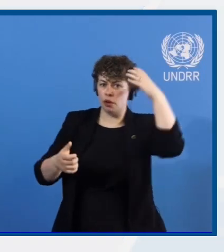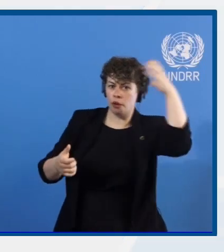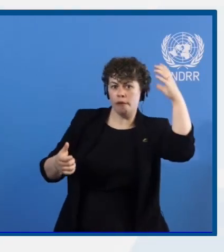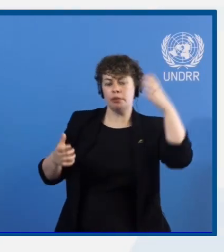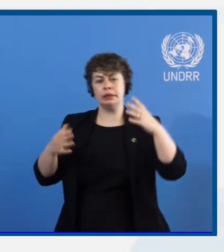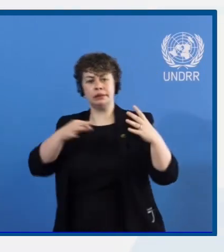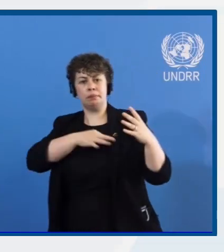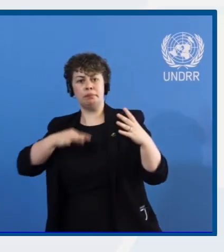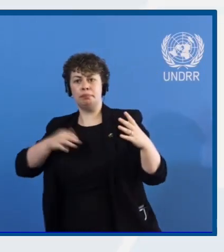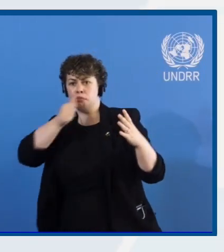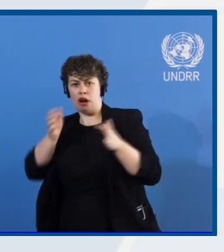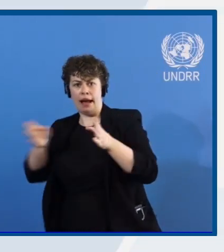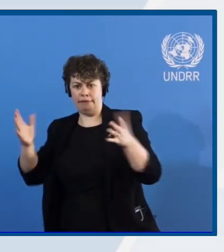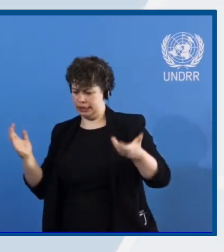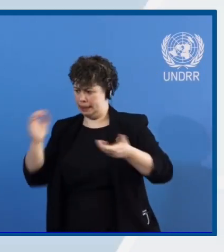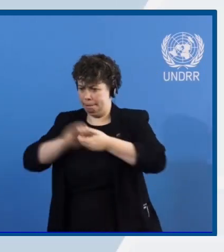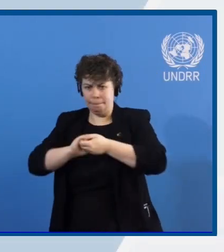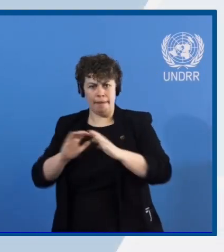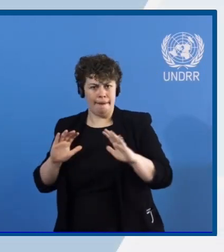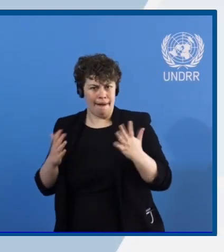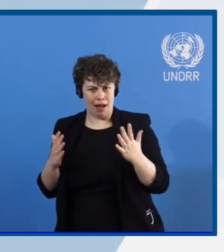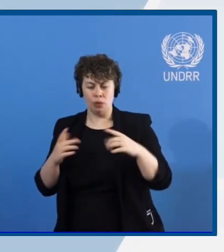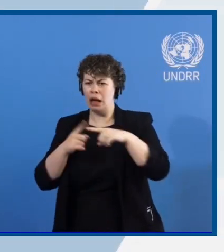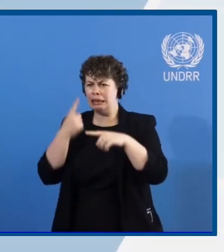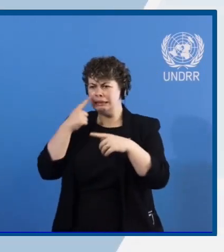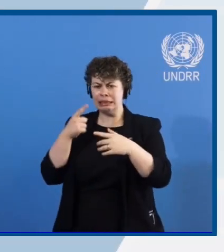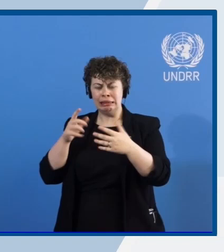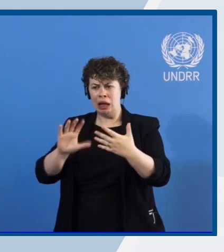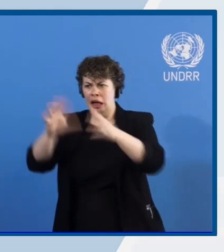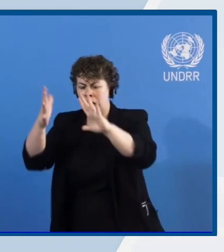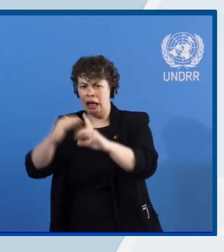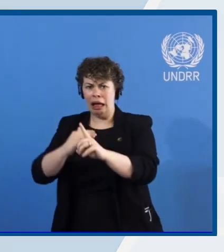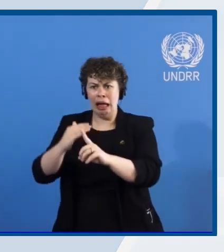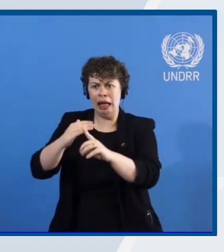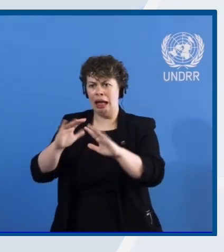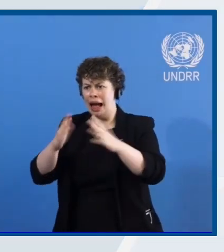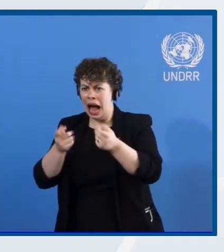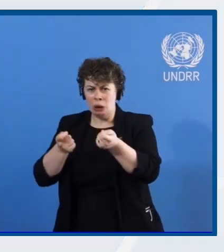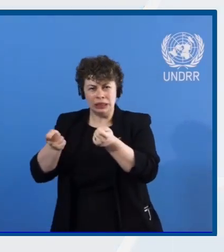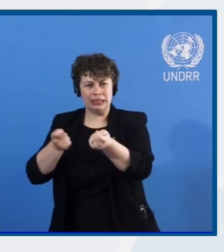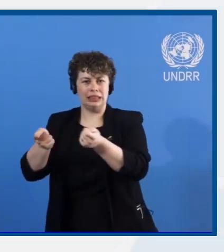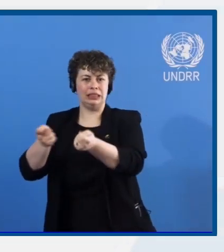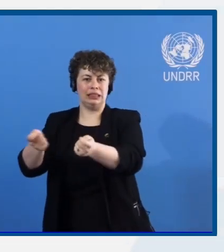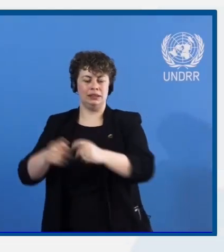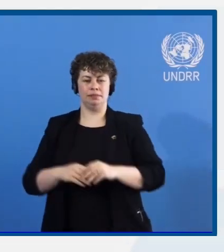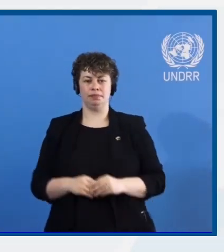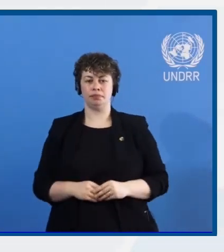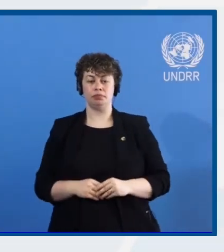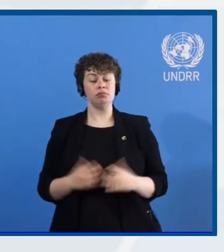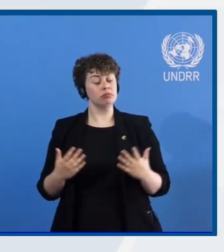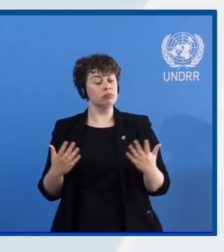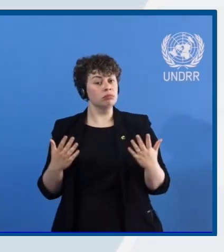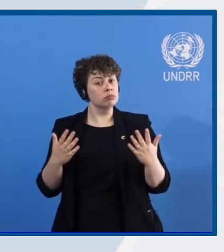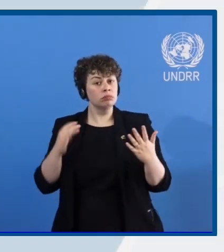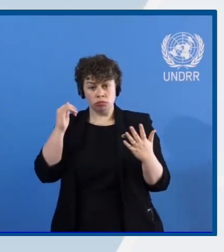maybe a few ideas on how to overcome some of those obstacles. While investments in disaster risk reduction make